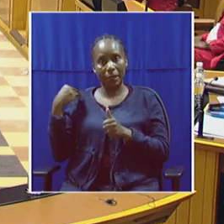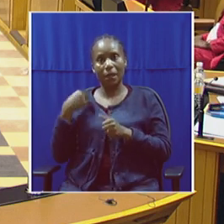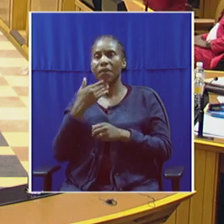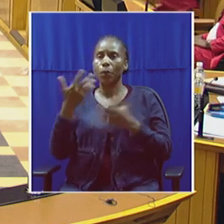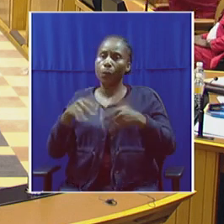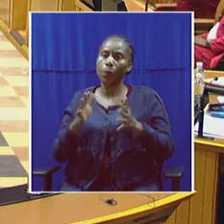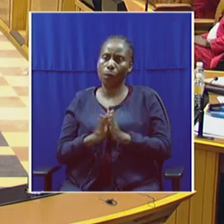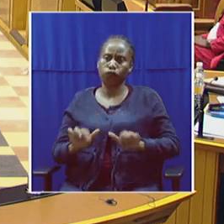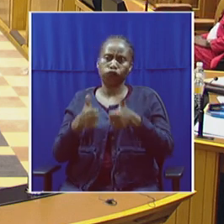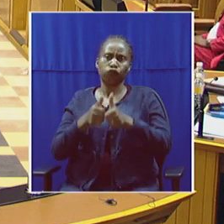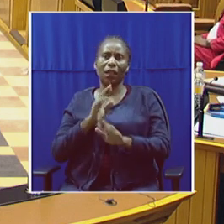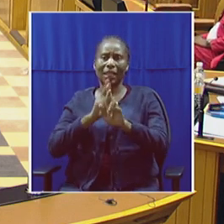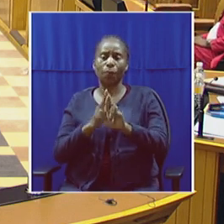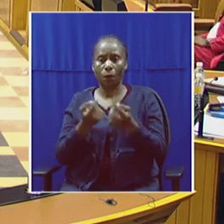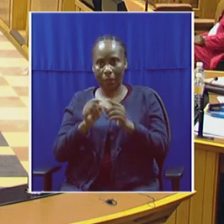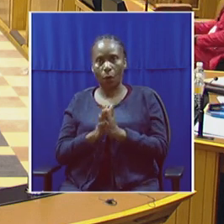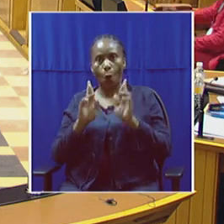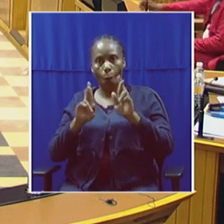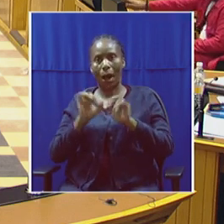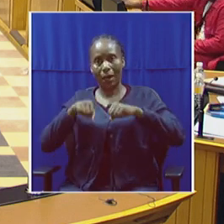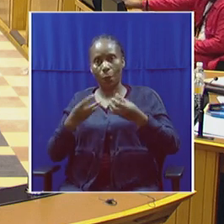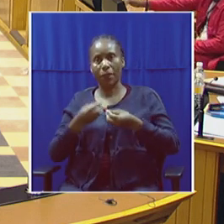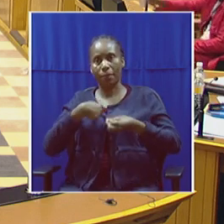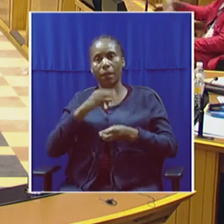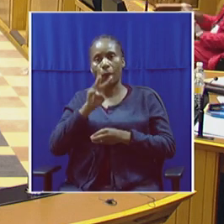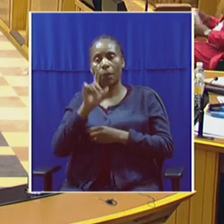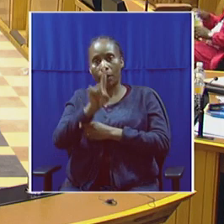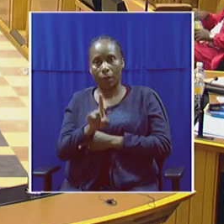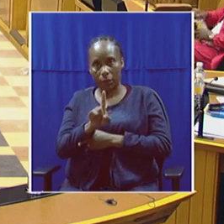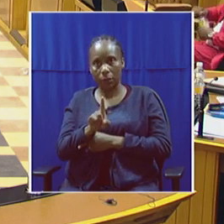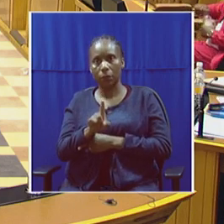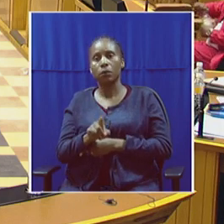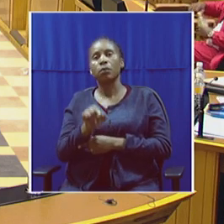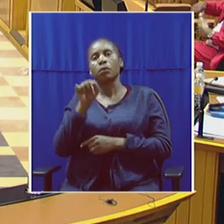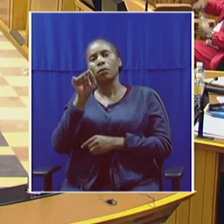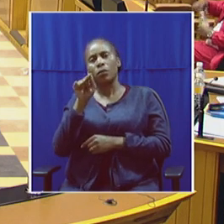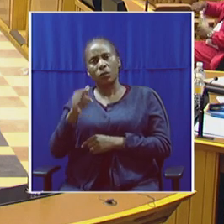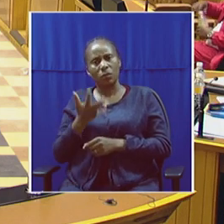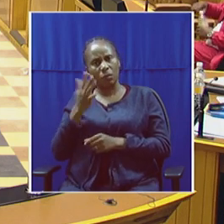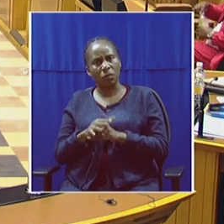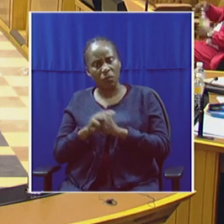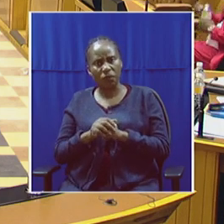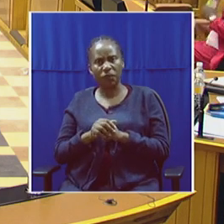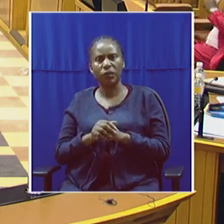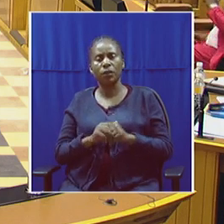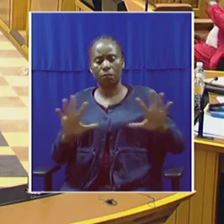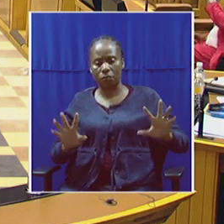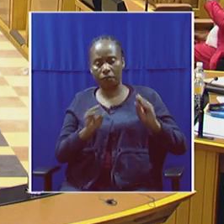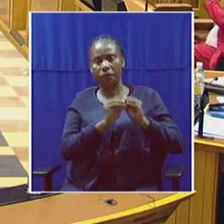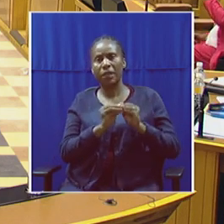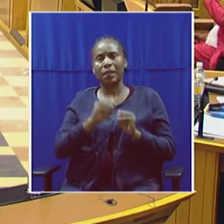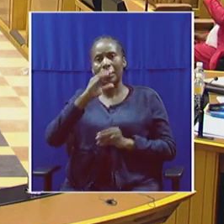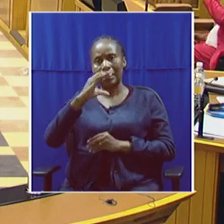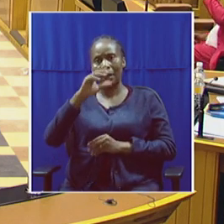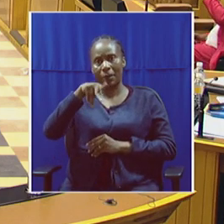however I hope you'll agree with me that the intention of the amendment to the communal Property association Act of